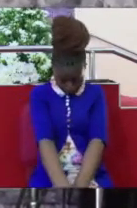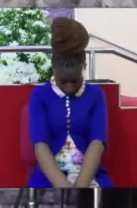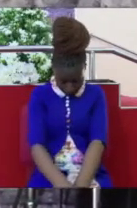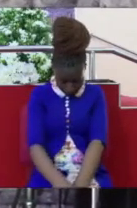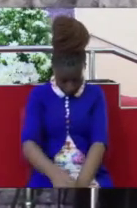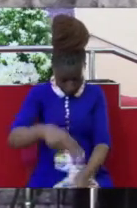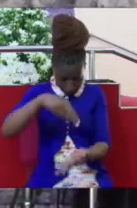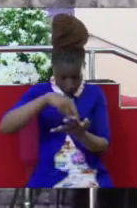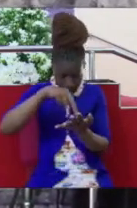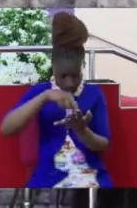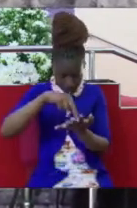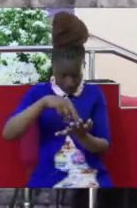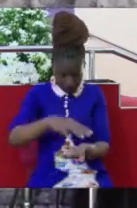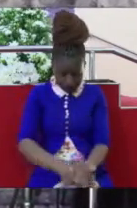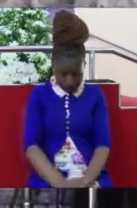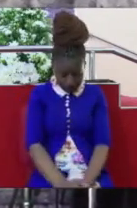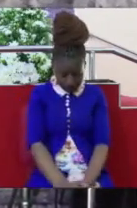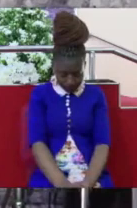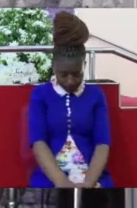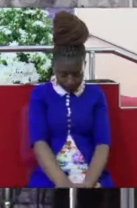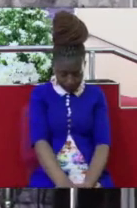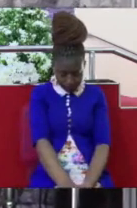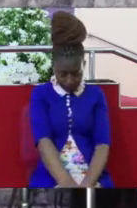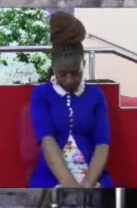Stand up. Young and old,